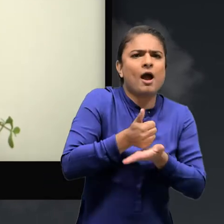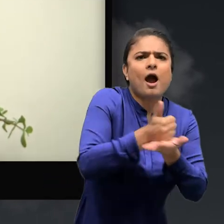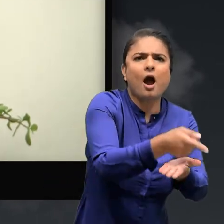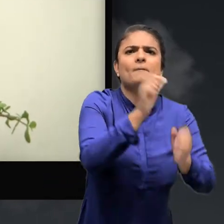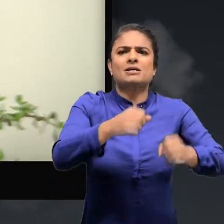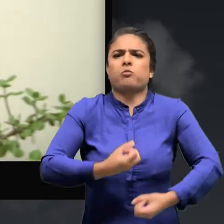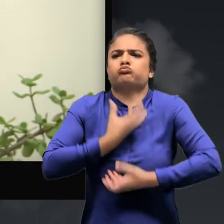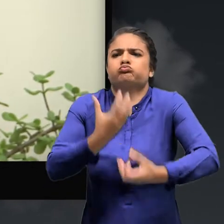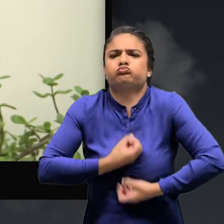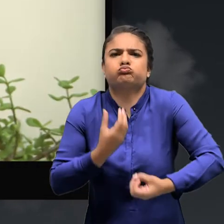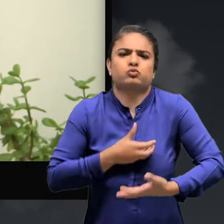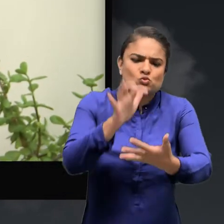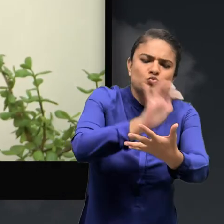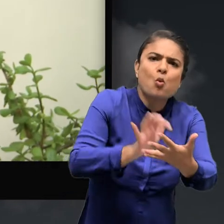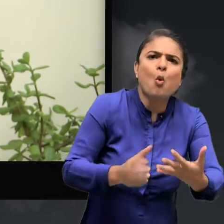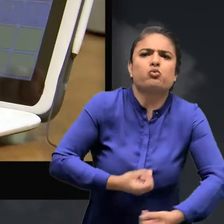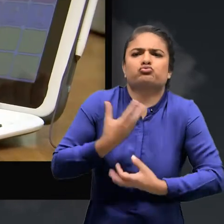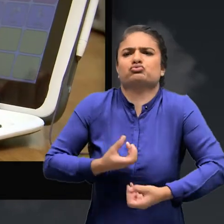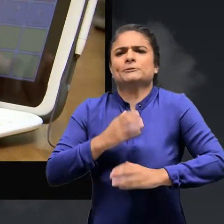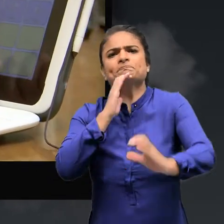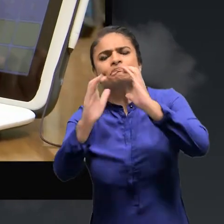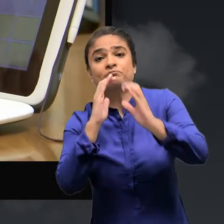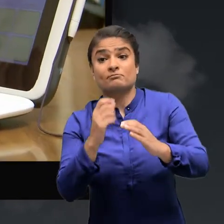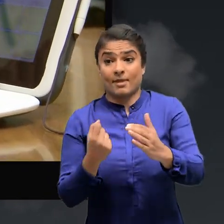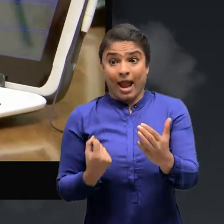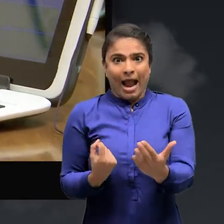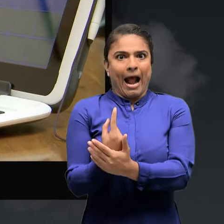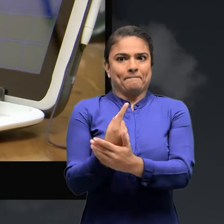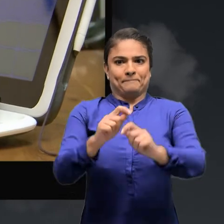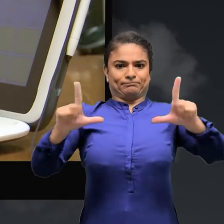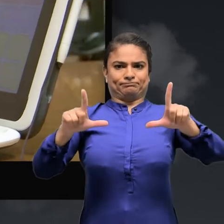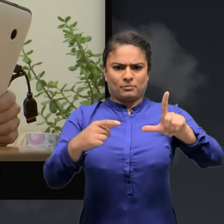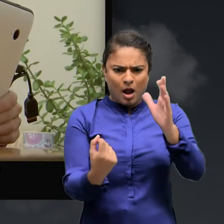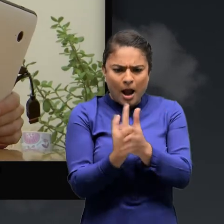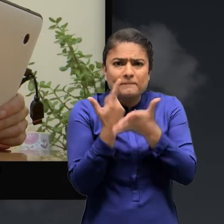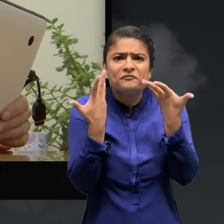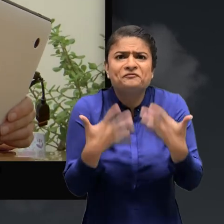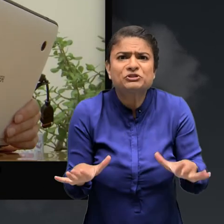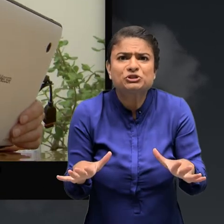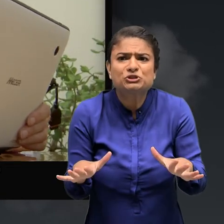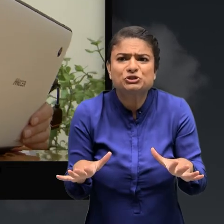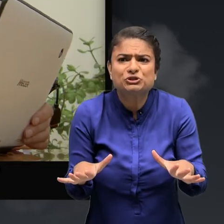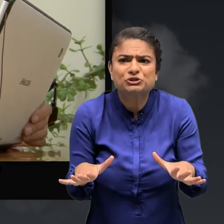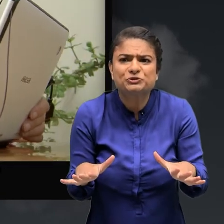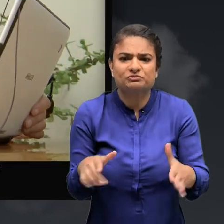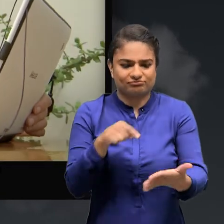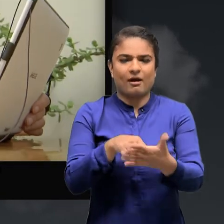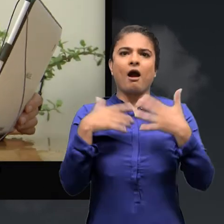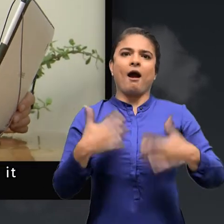that she's able to express her own story. Javier. It's it with my Javier.